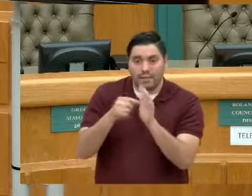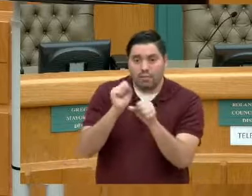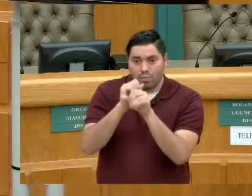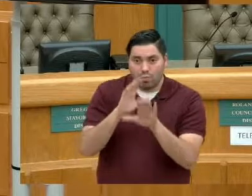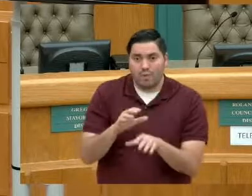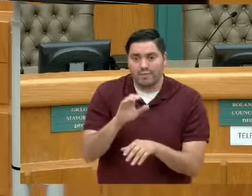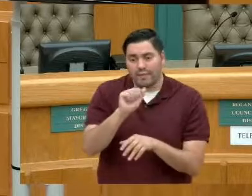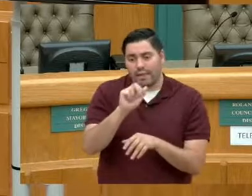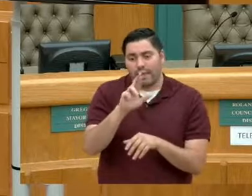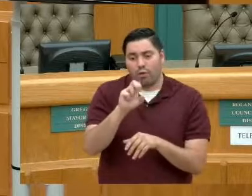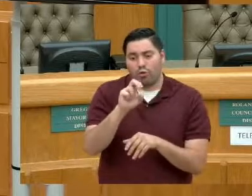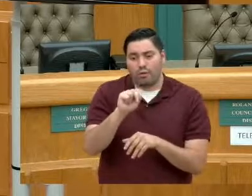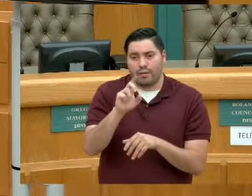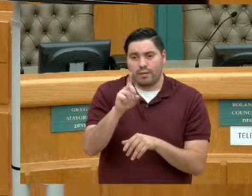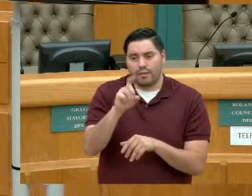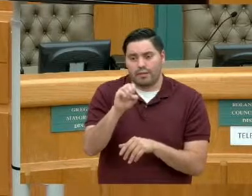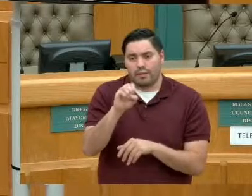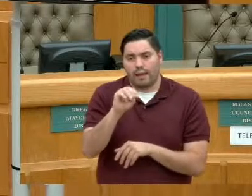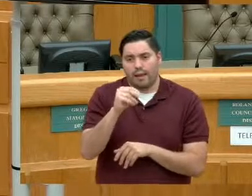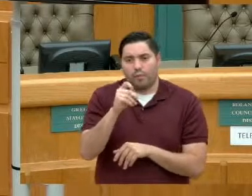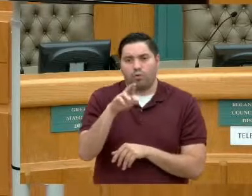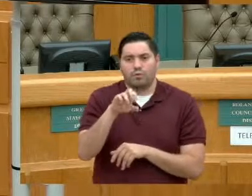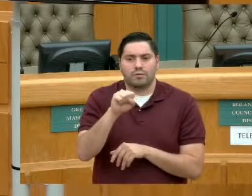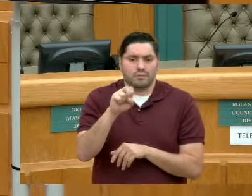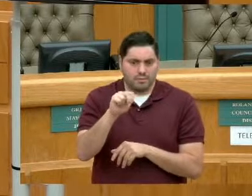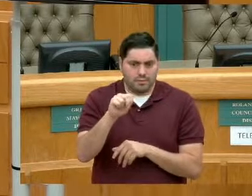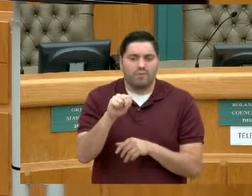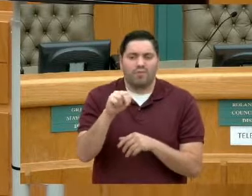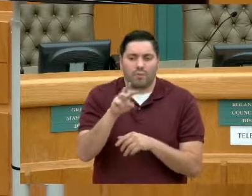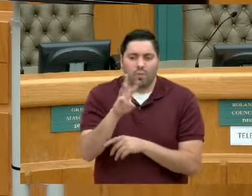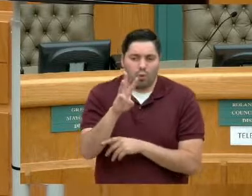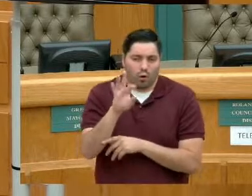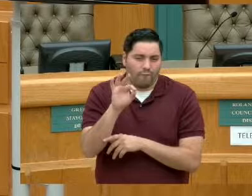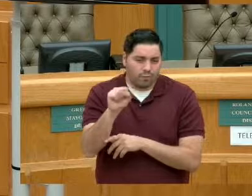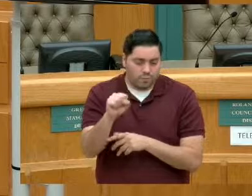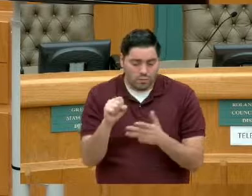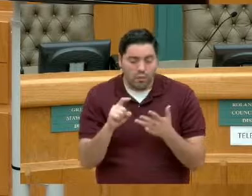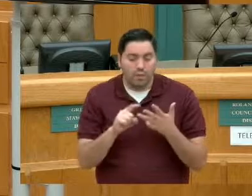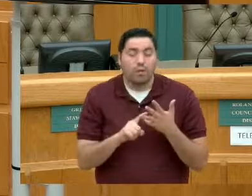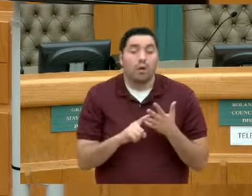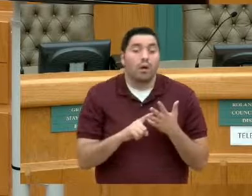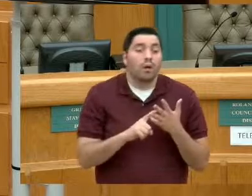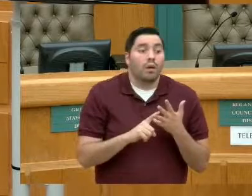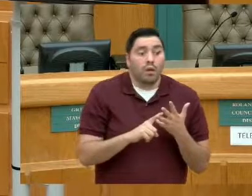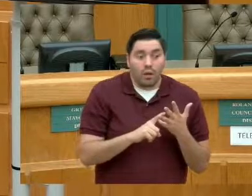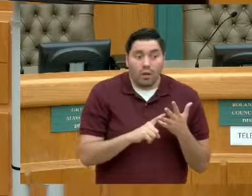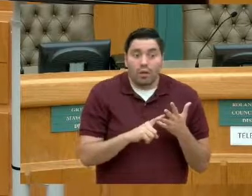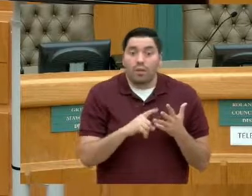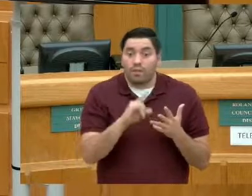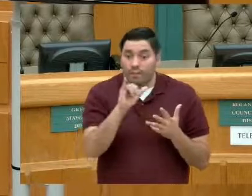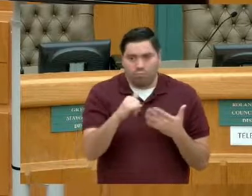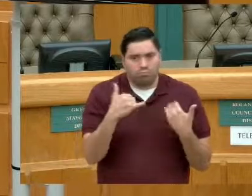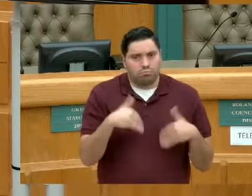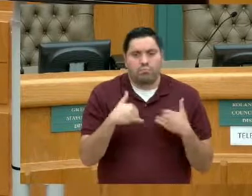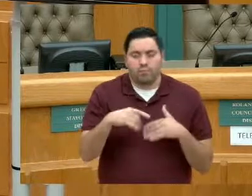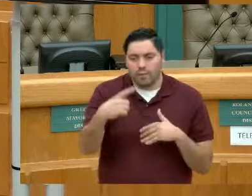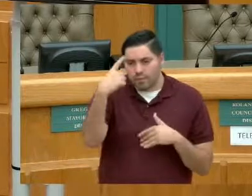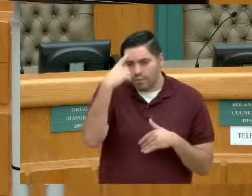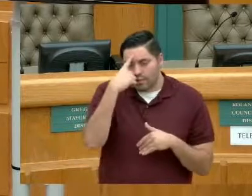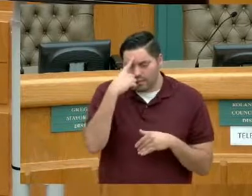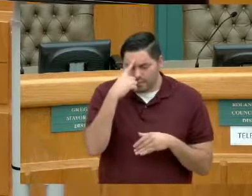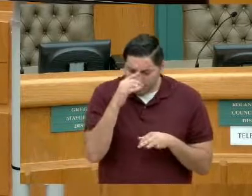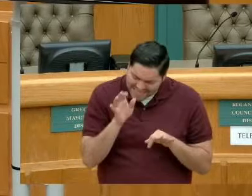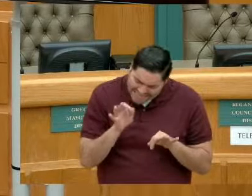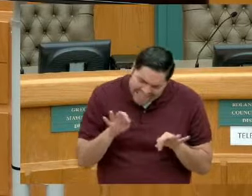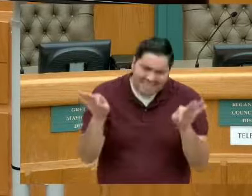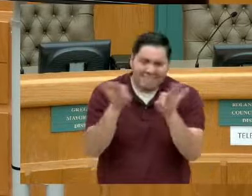Mr. Aaron Demerson, will also be on this webinar. And again, I believe that it's absolutely essential